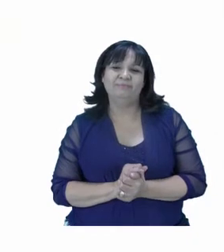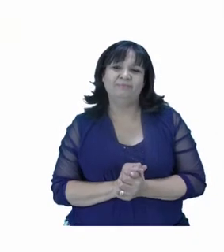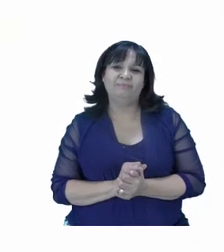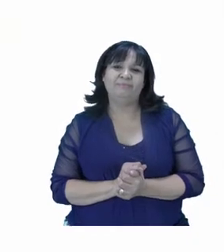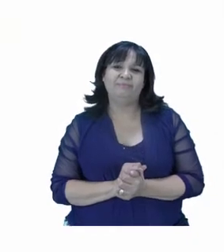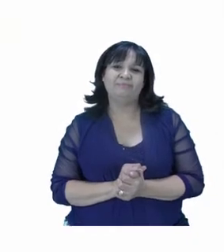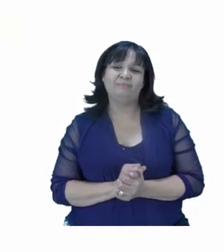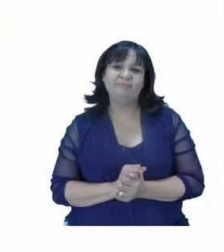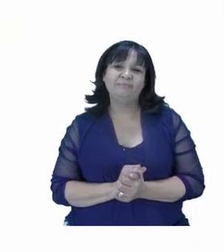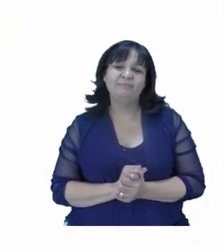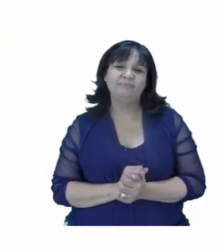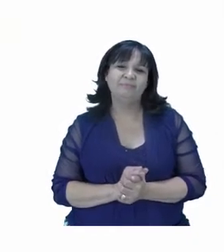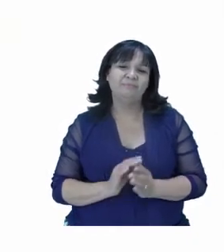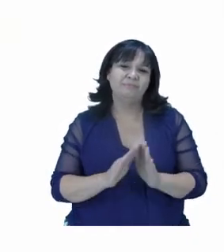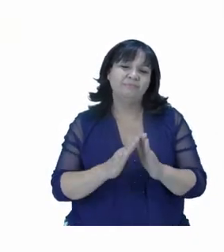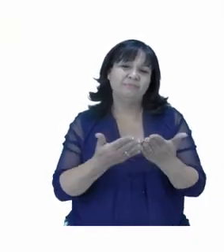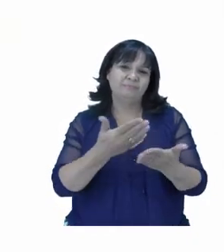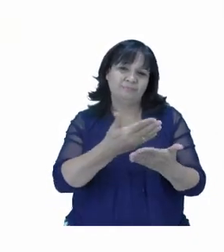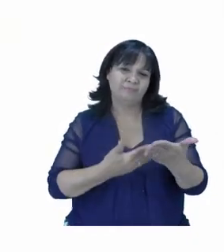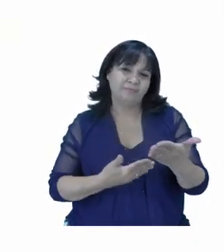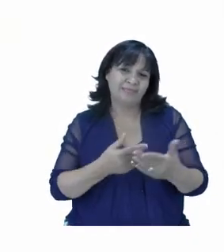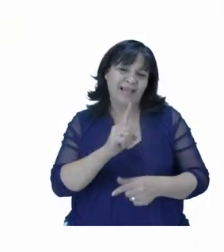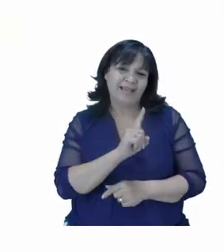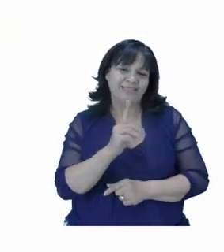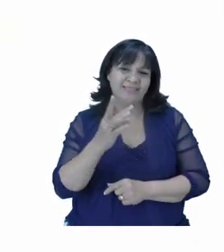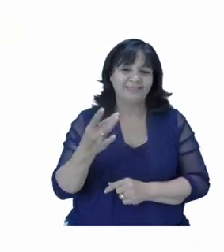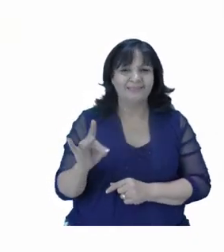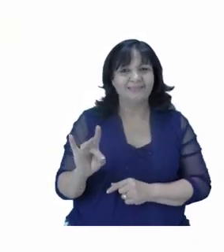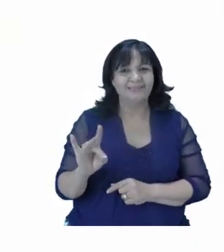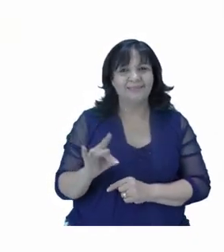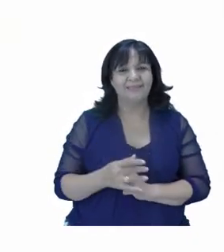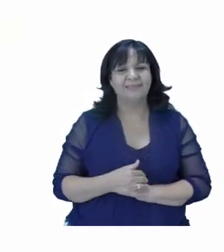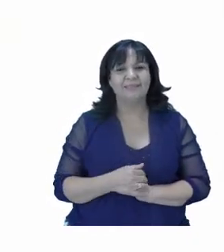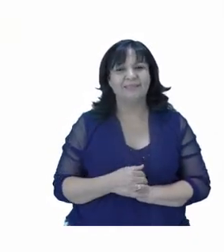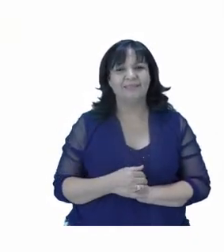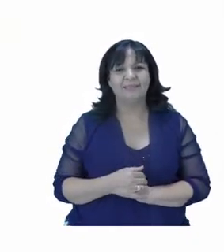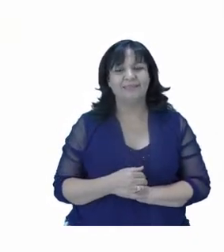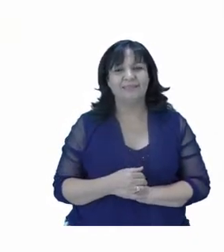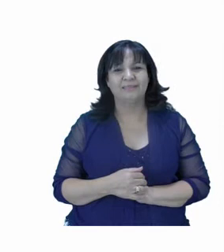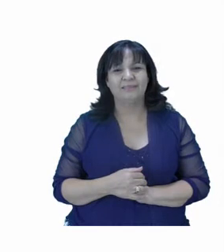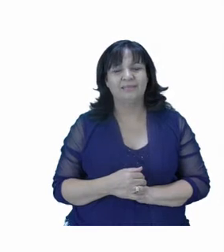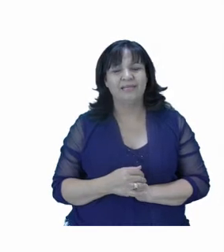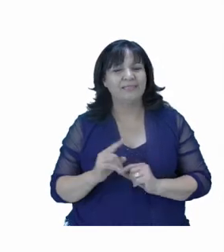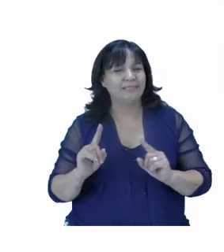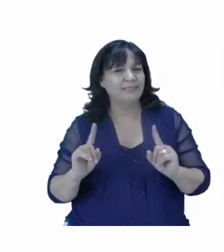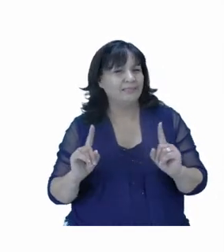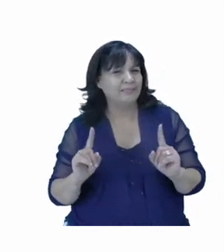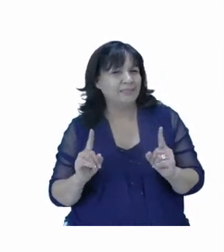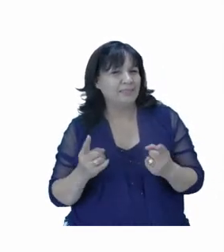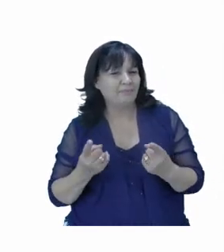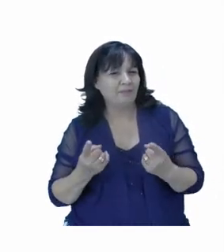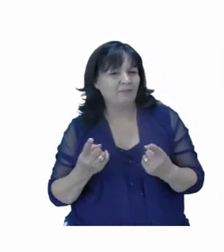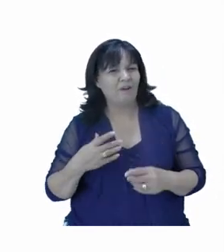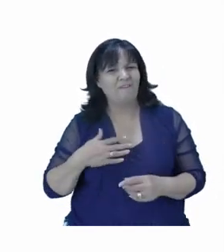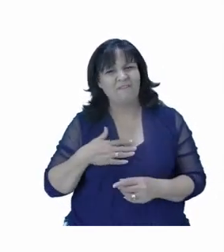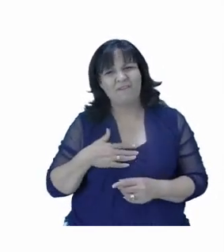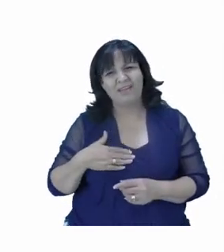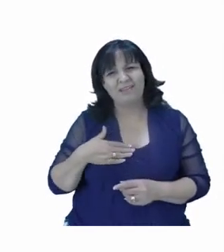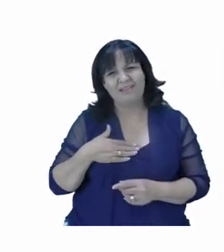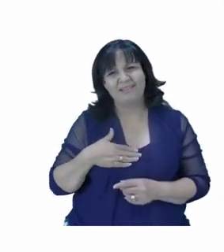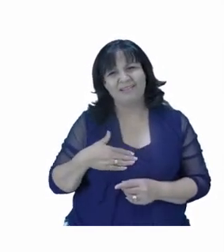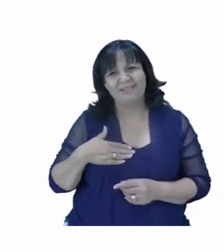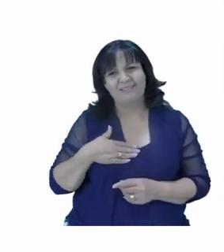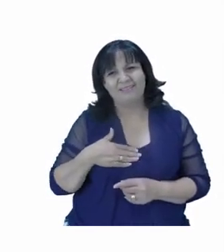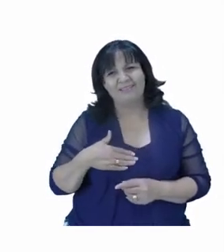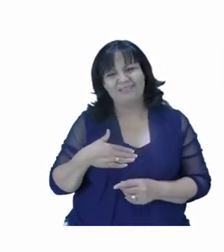On page 18, we are now going to be doing something for our feelings. We